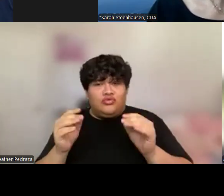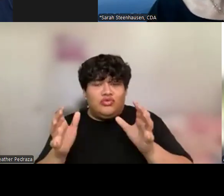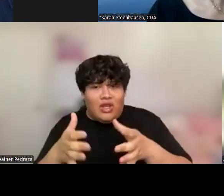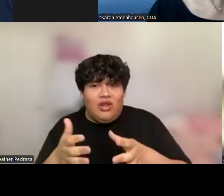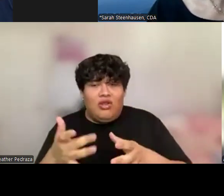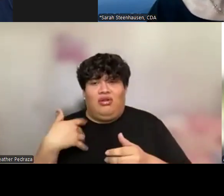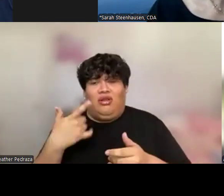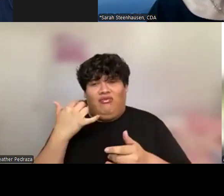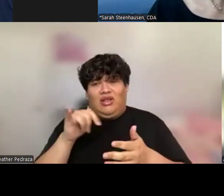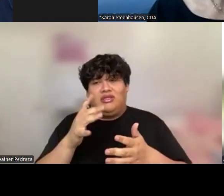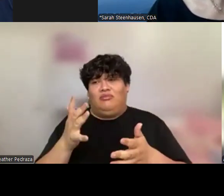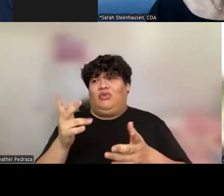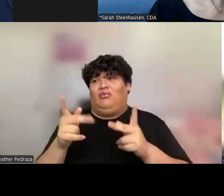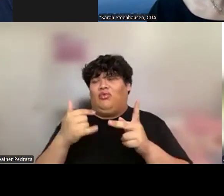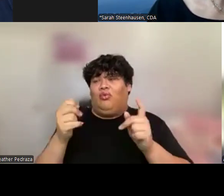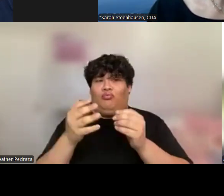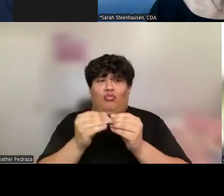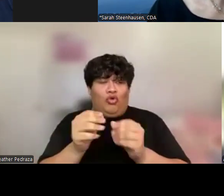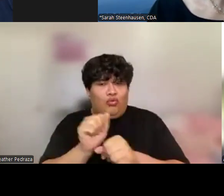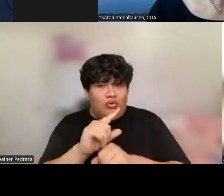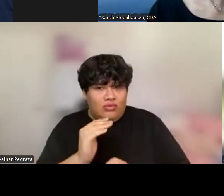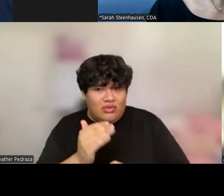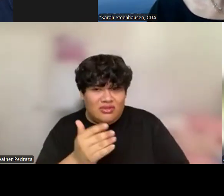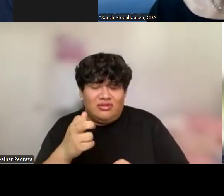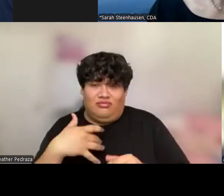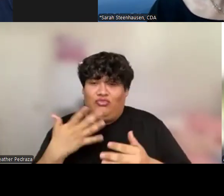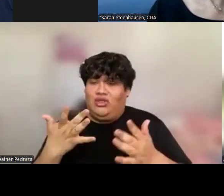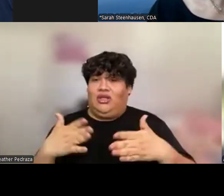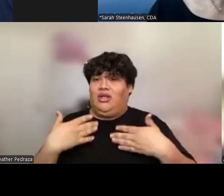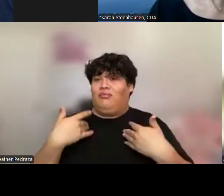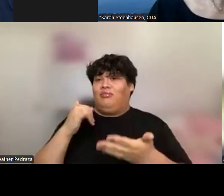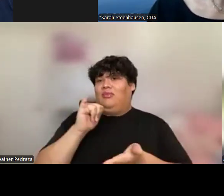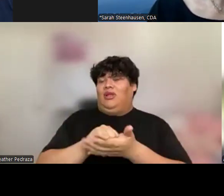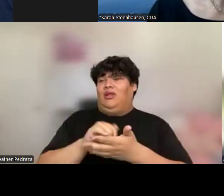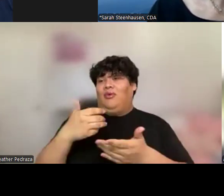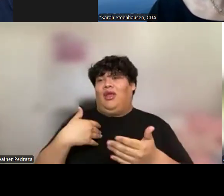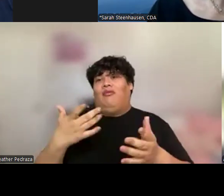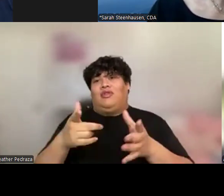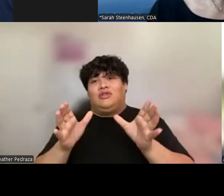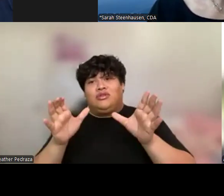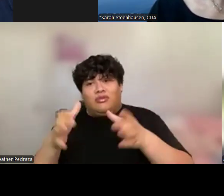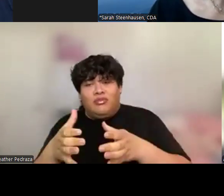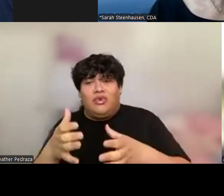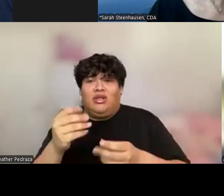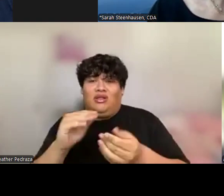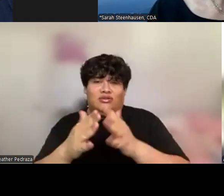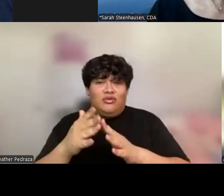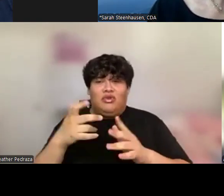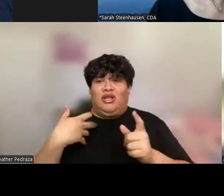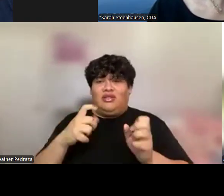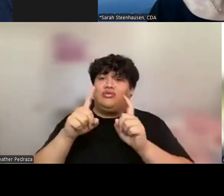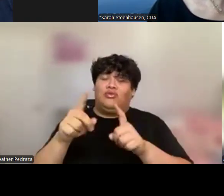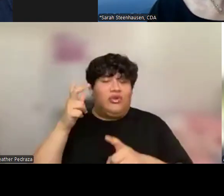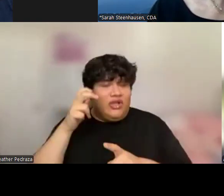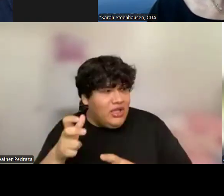something that, the more work to be done. But I really am glad to hear that we have this committee and I get to go and hear